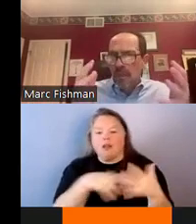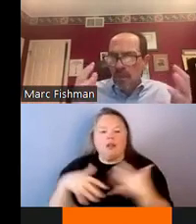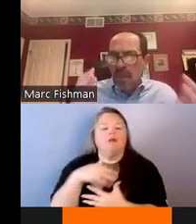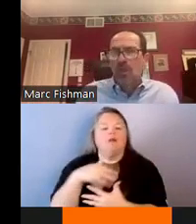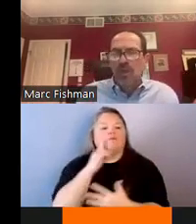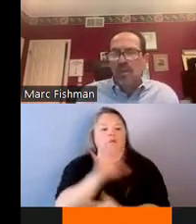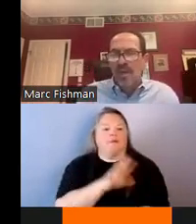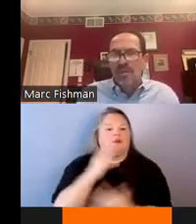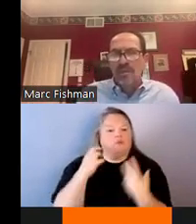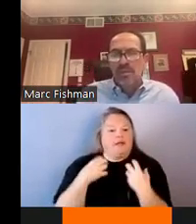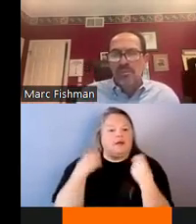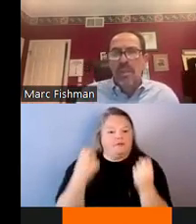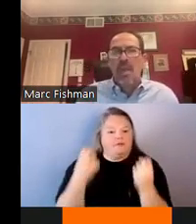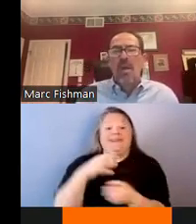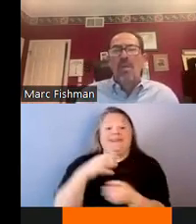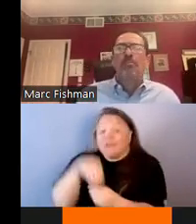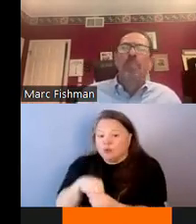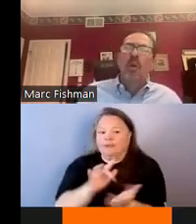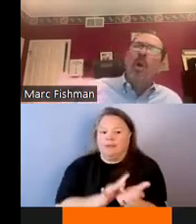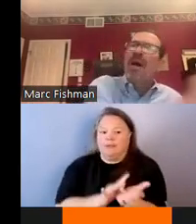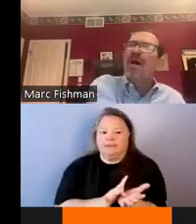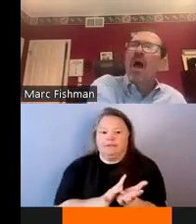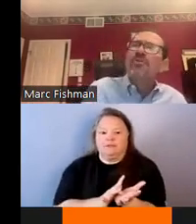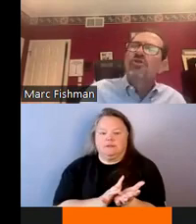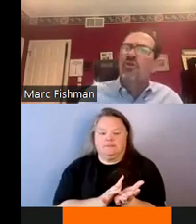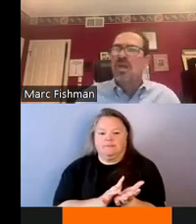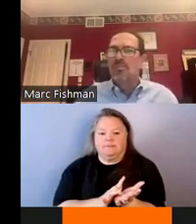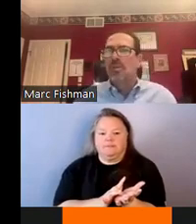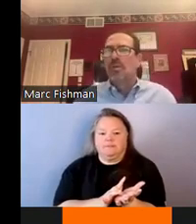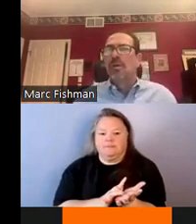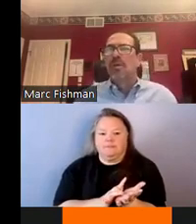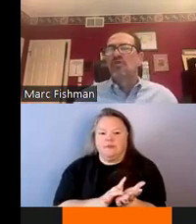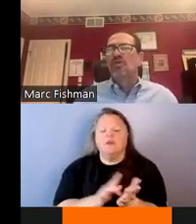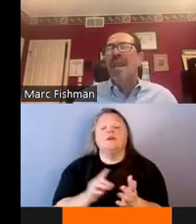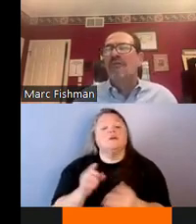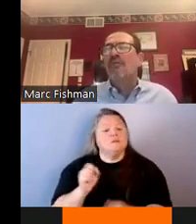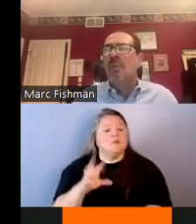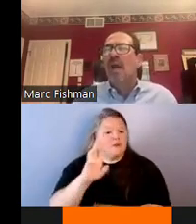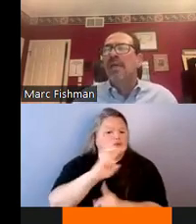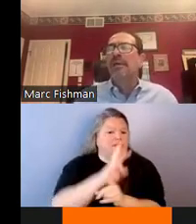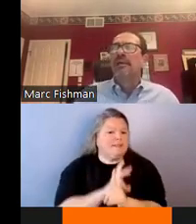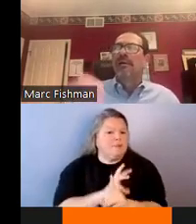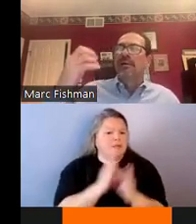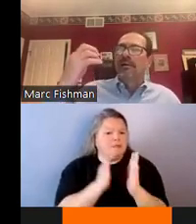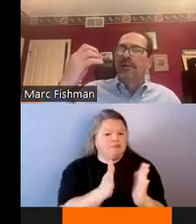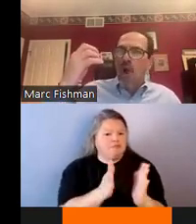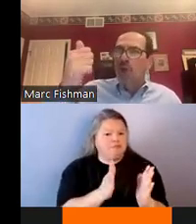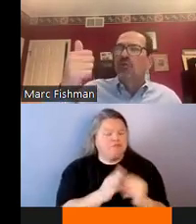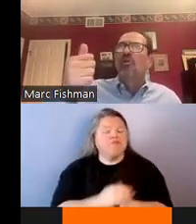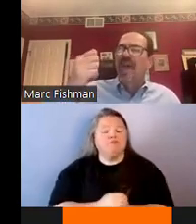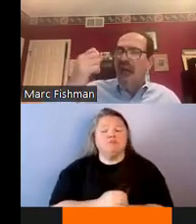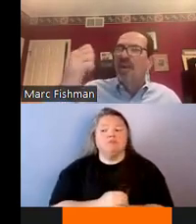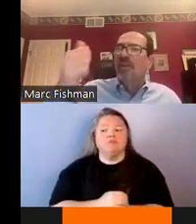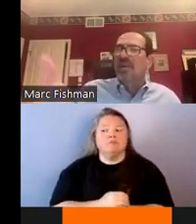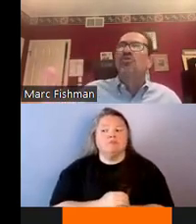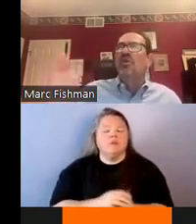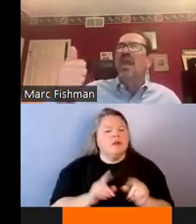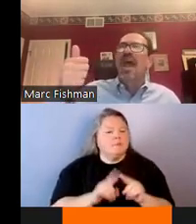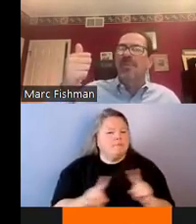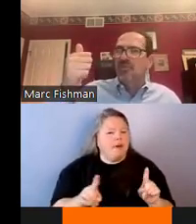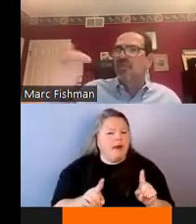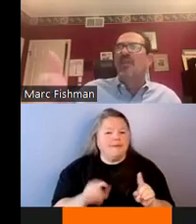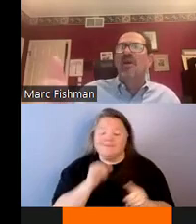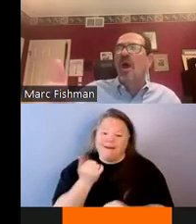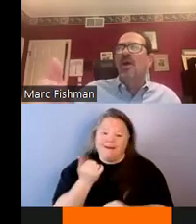recovery, including medicines. But what about upstream? Because not everybody goes to rehab,